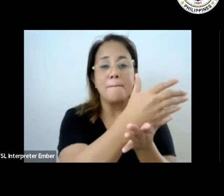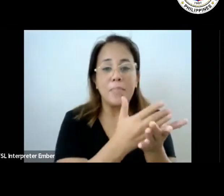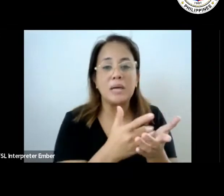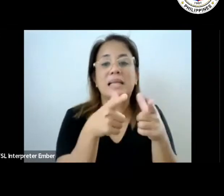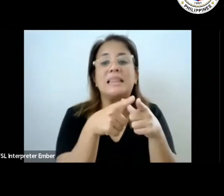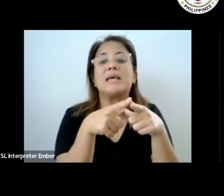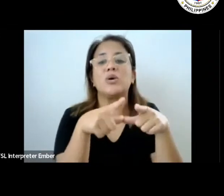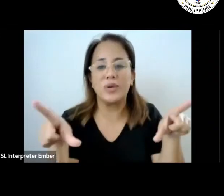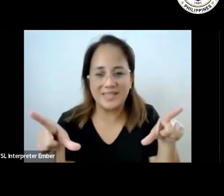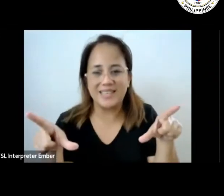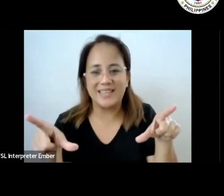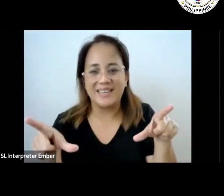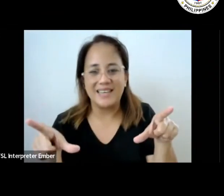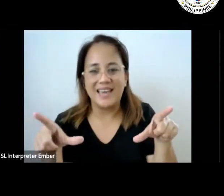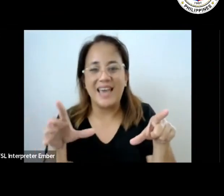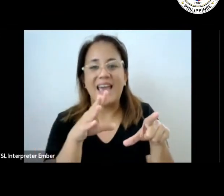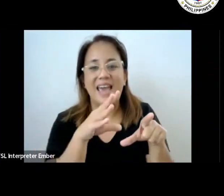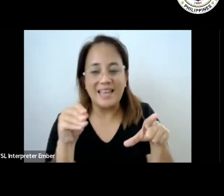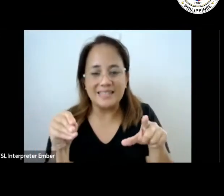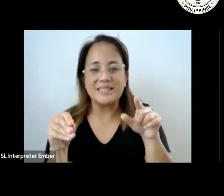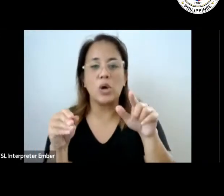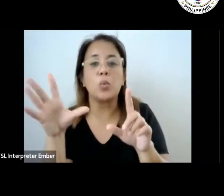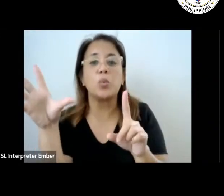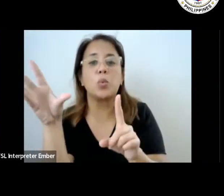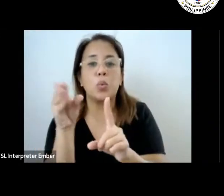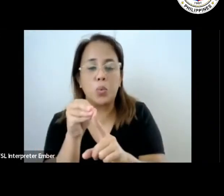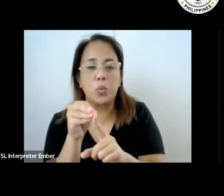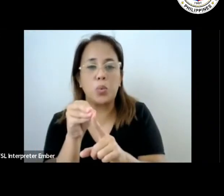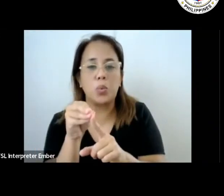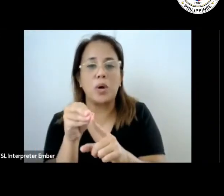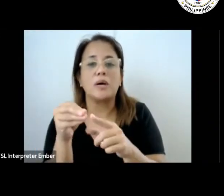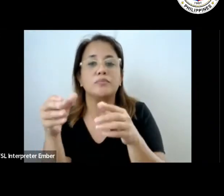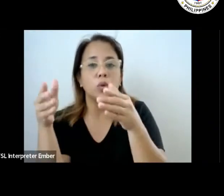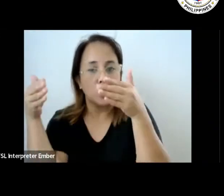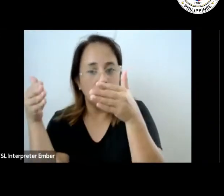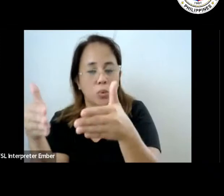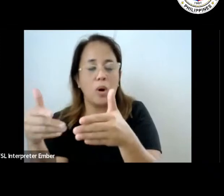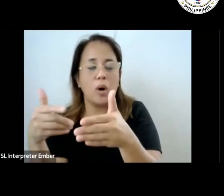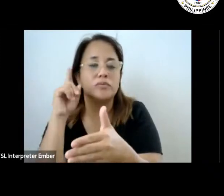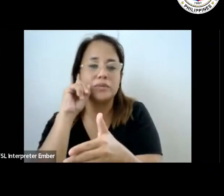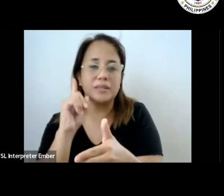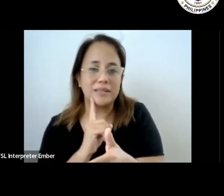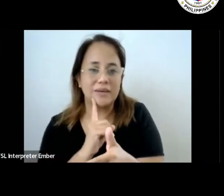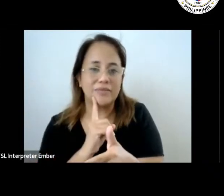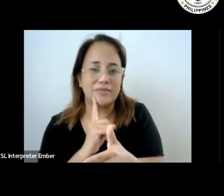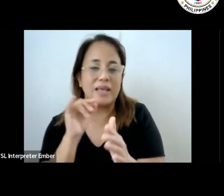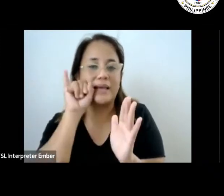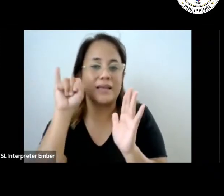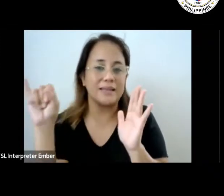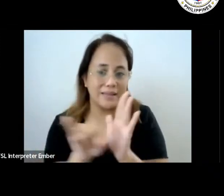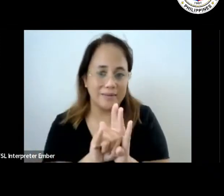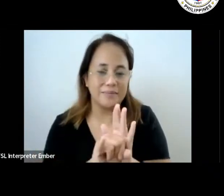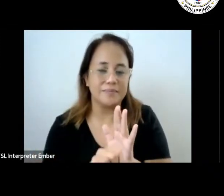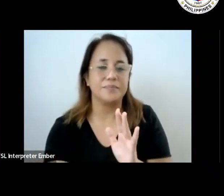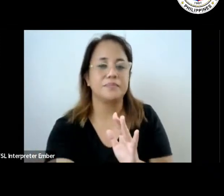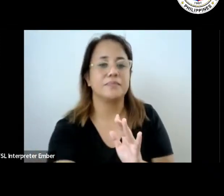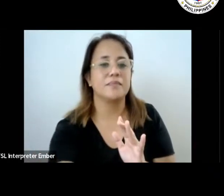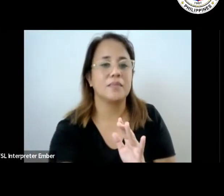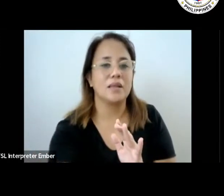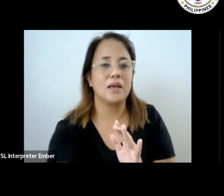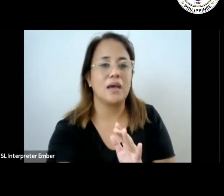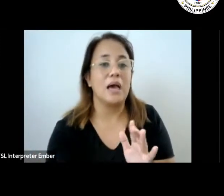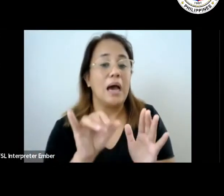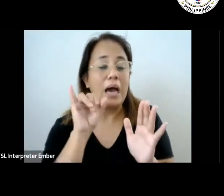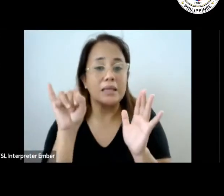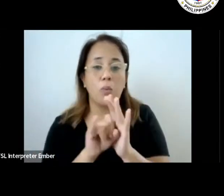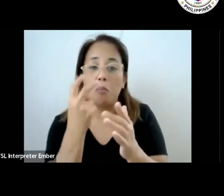linguistic and cultural dimension of the deaf identity. Identifying